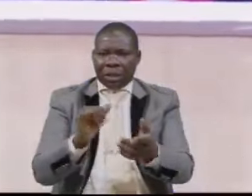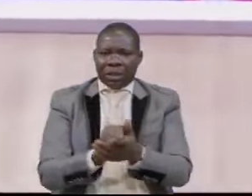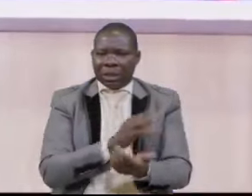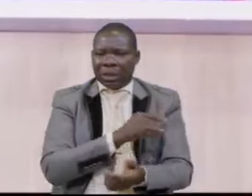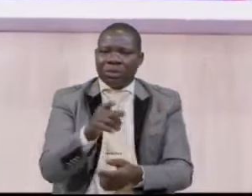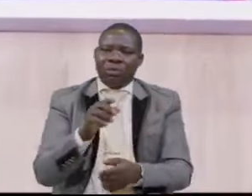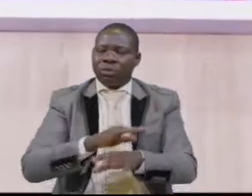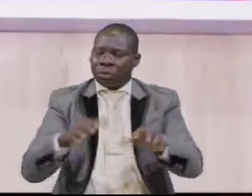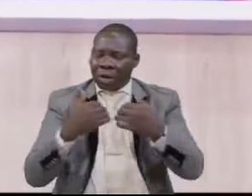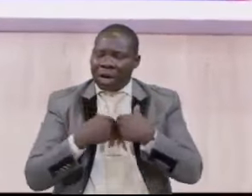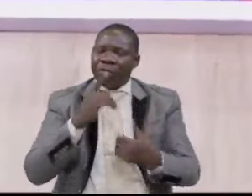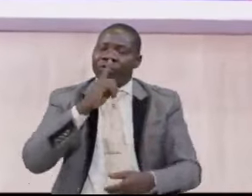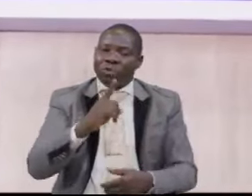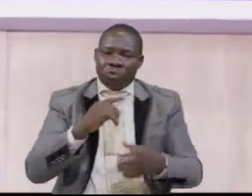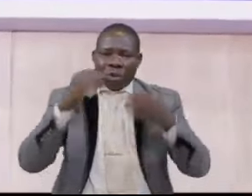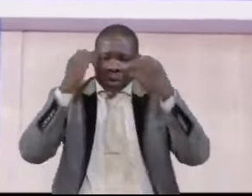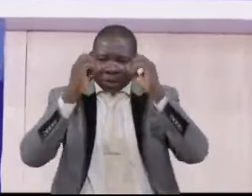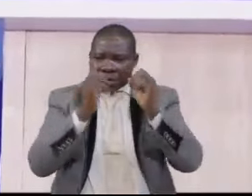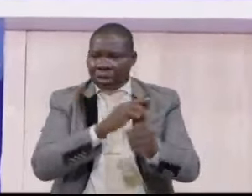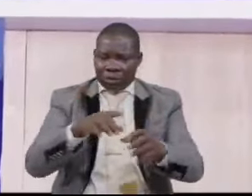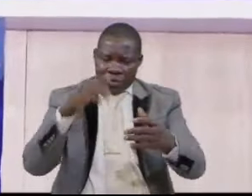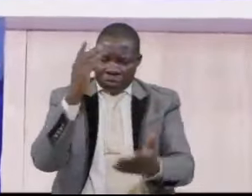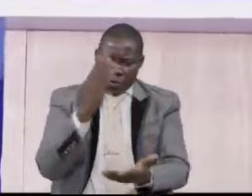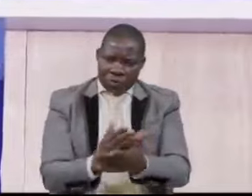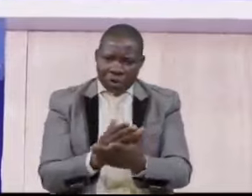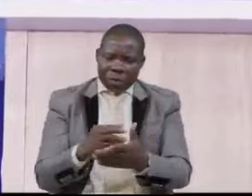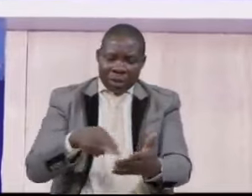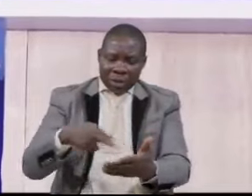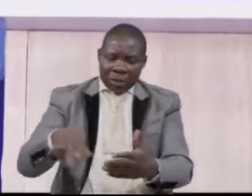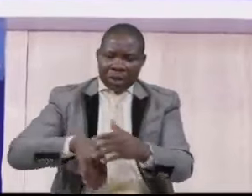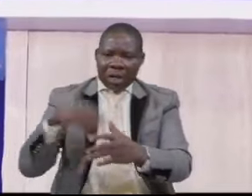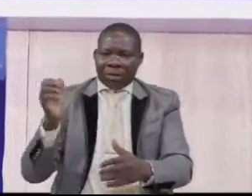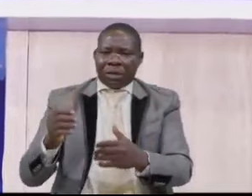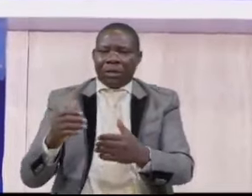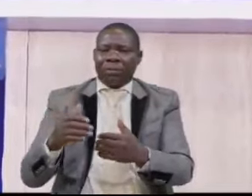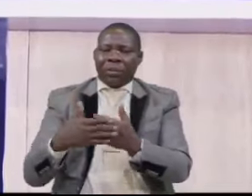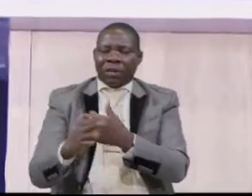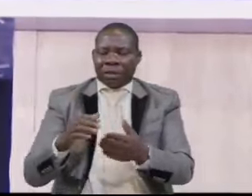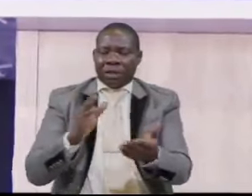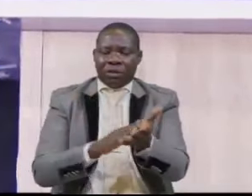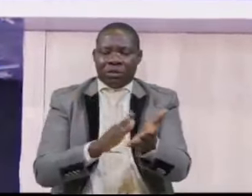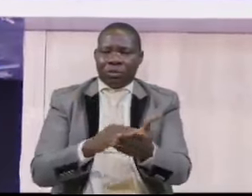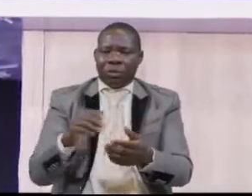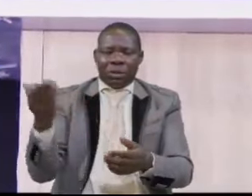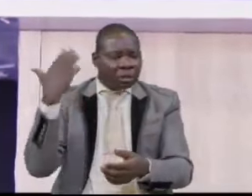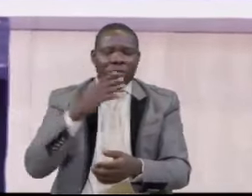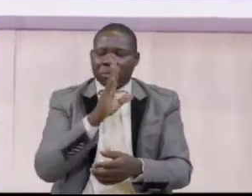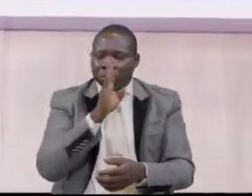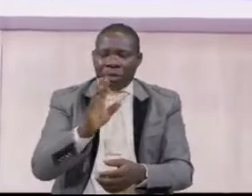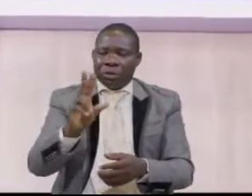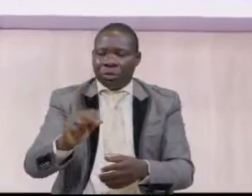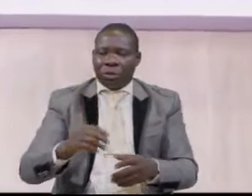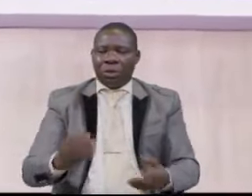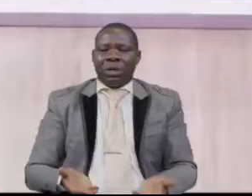and you stop reading after passing out of school, there'll be no elevation. What you could do 10